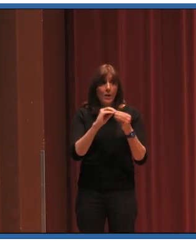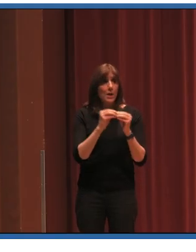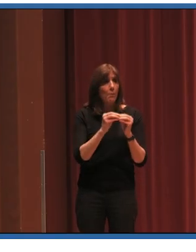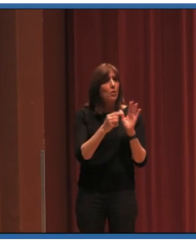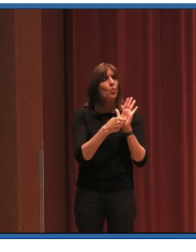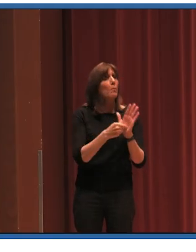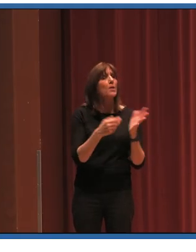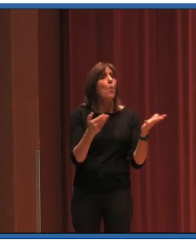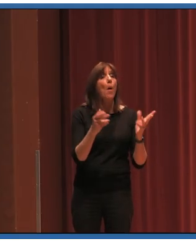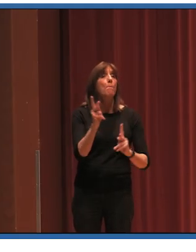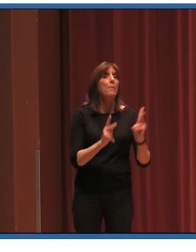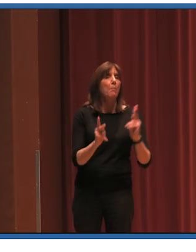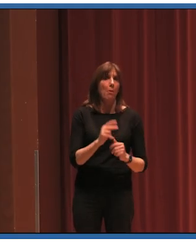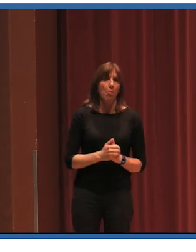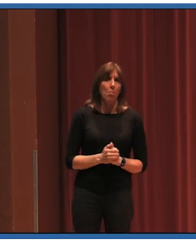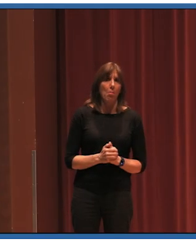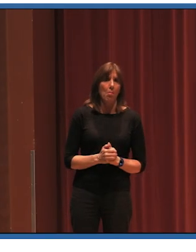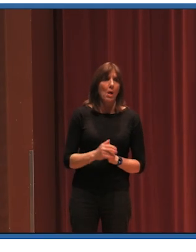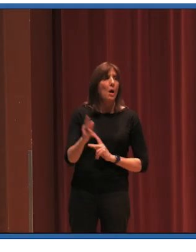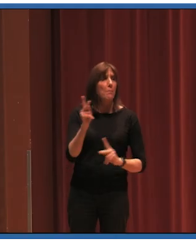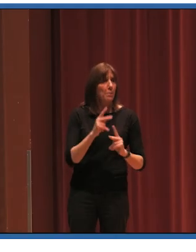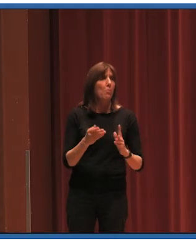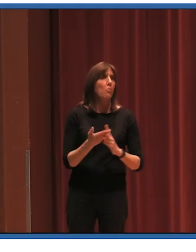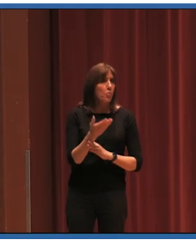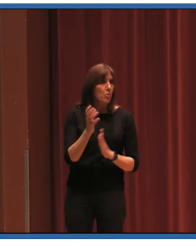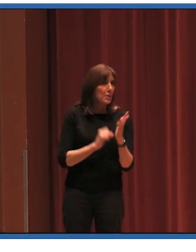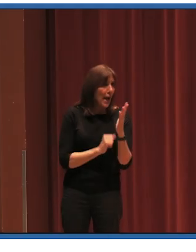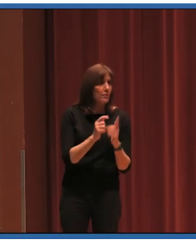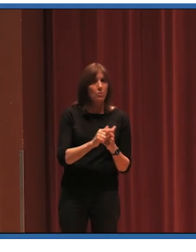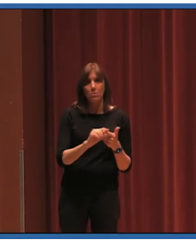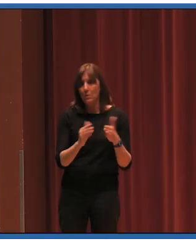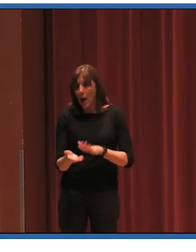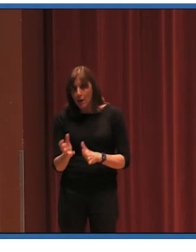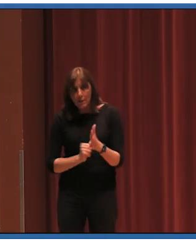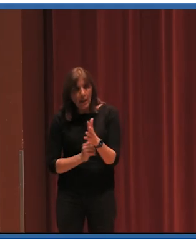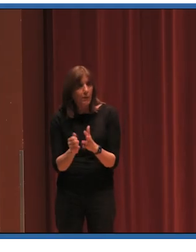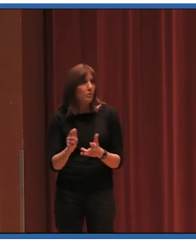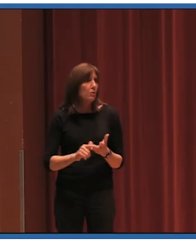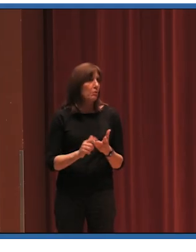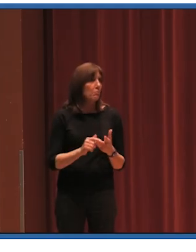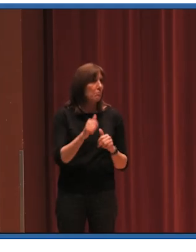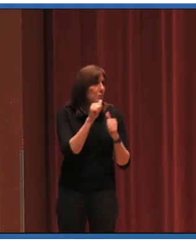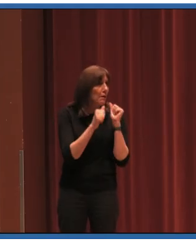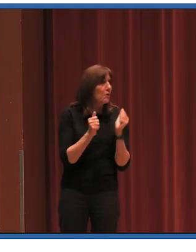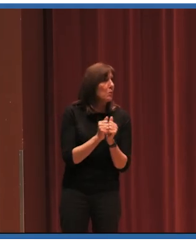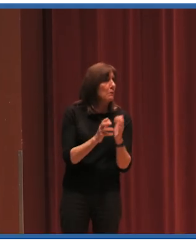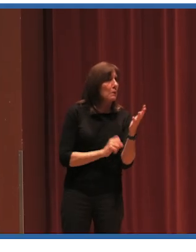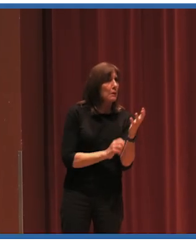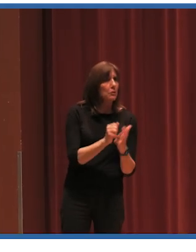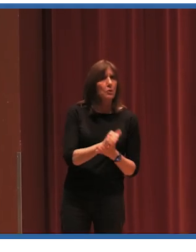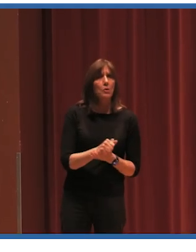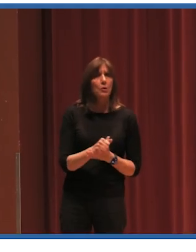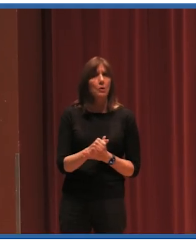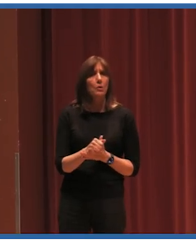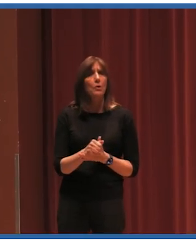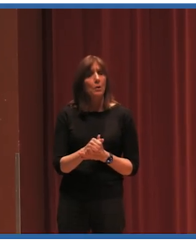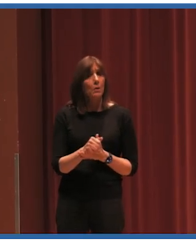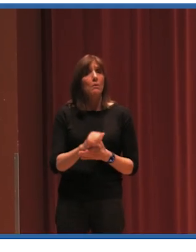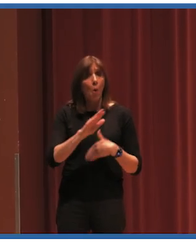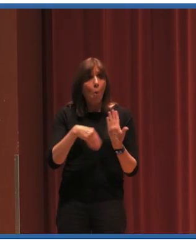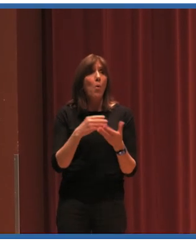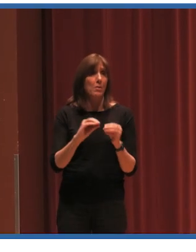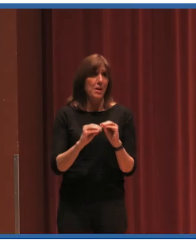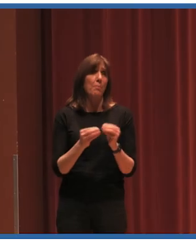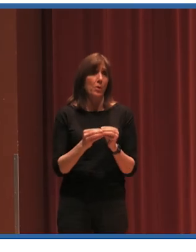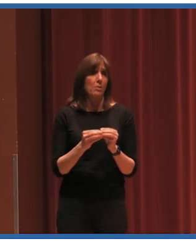They are our loved ones that have gone through cancer and have died from cancer and are unfortunately experiencing